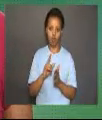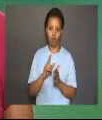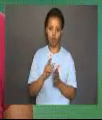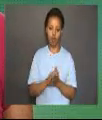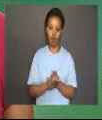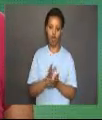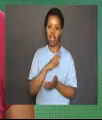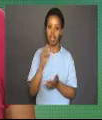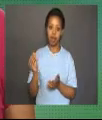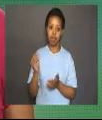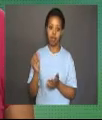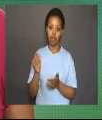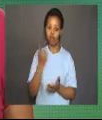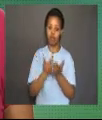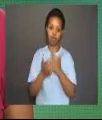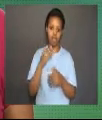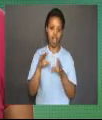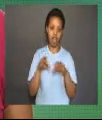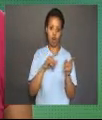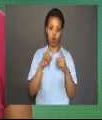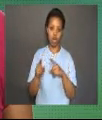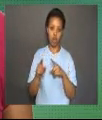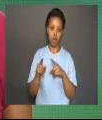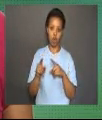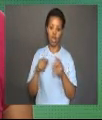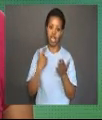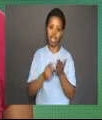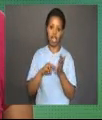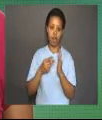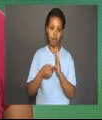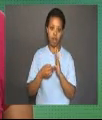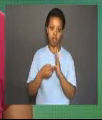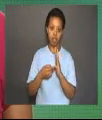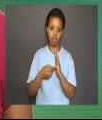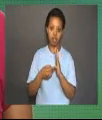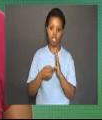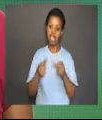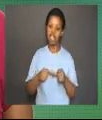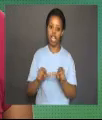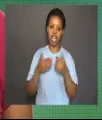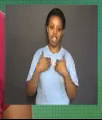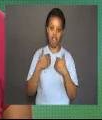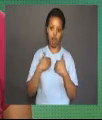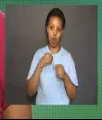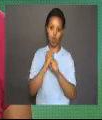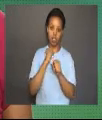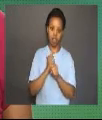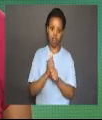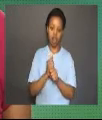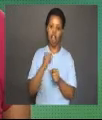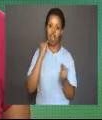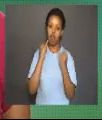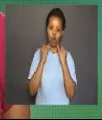have concluded that it is an ongoing effort to find new